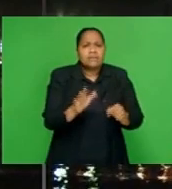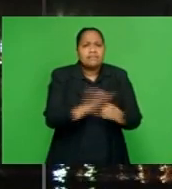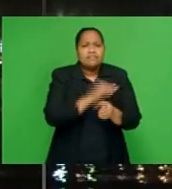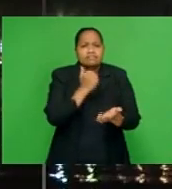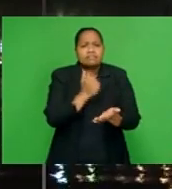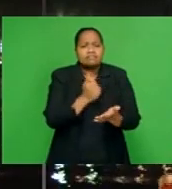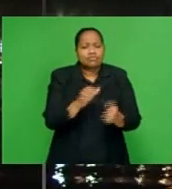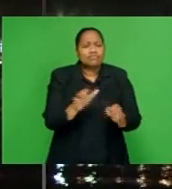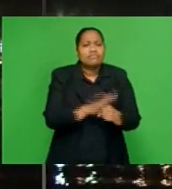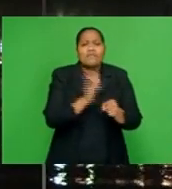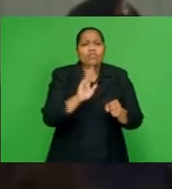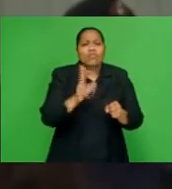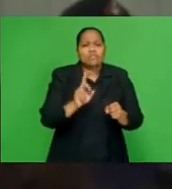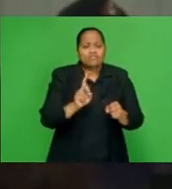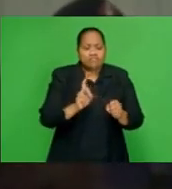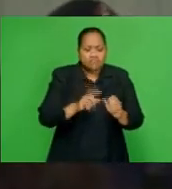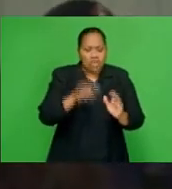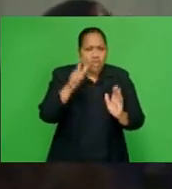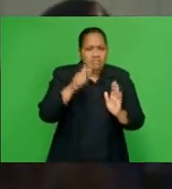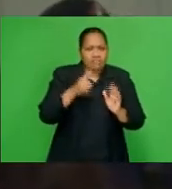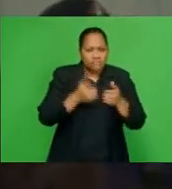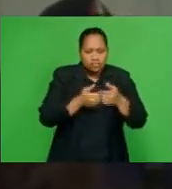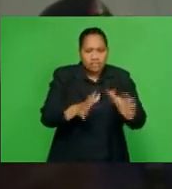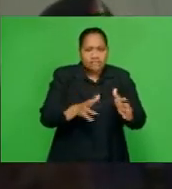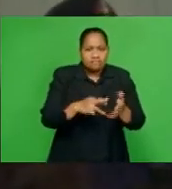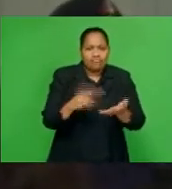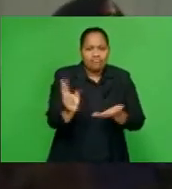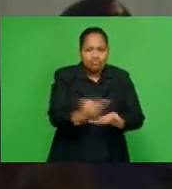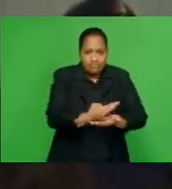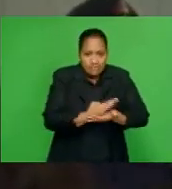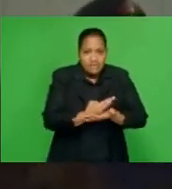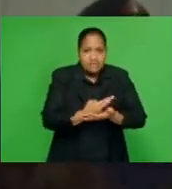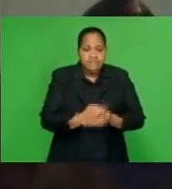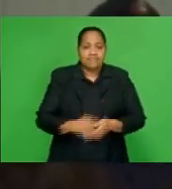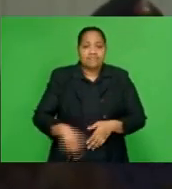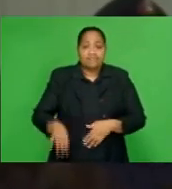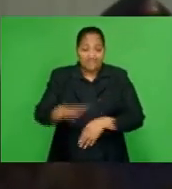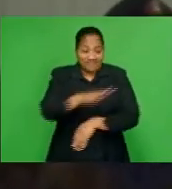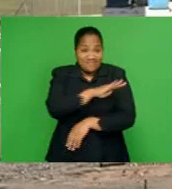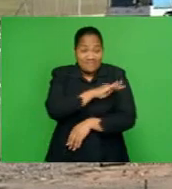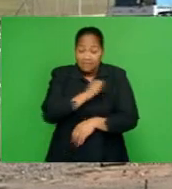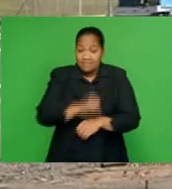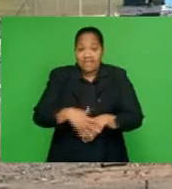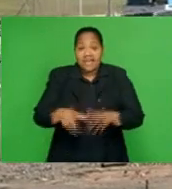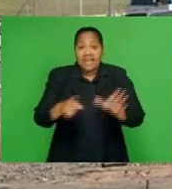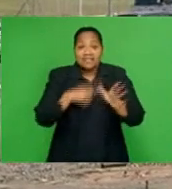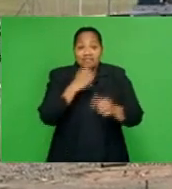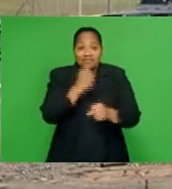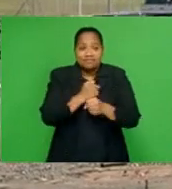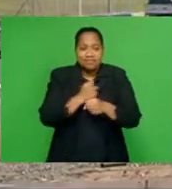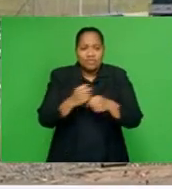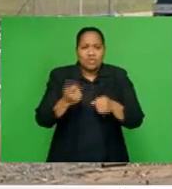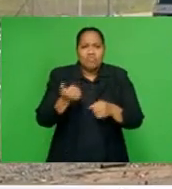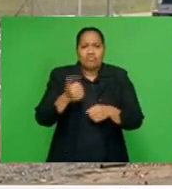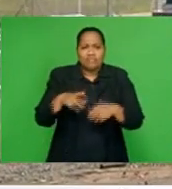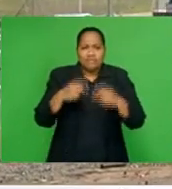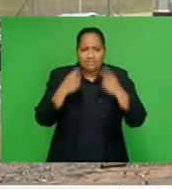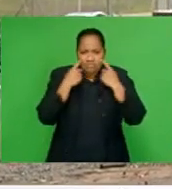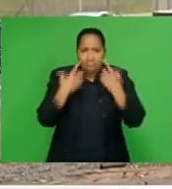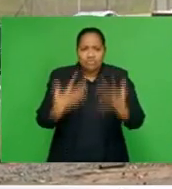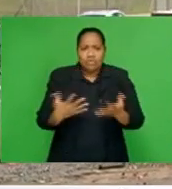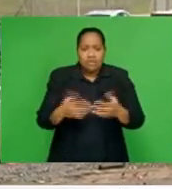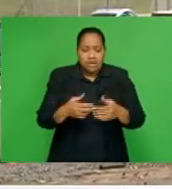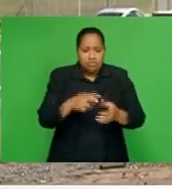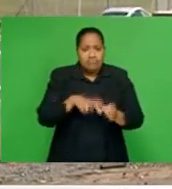revenue. During the budget address, Economy Minister Said Kayum revealed that the retirement age for those working in municipal